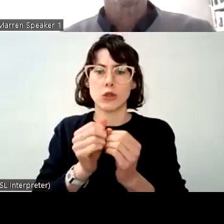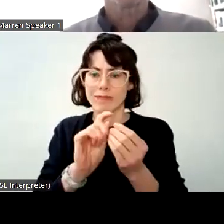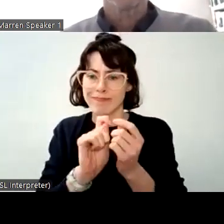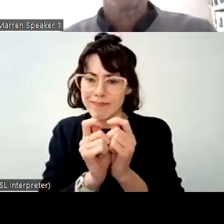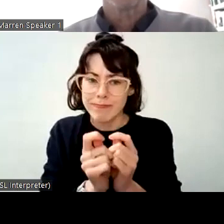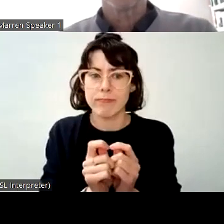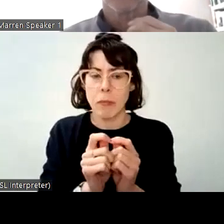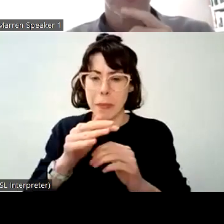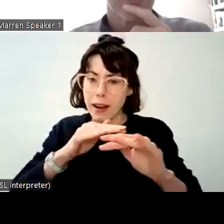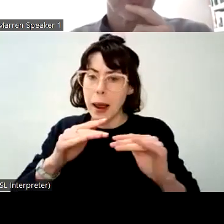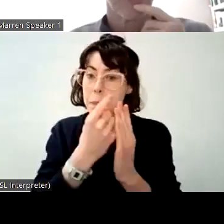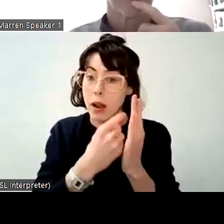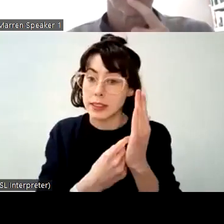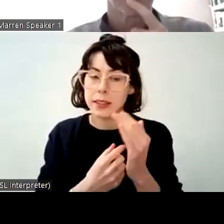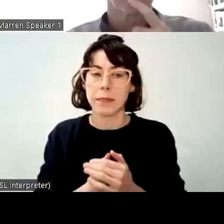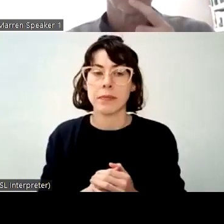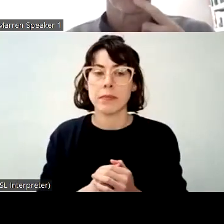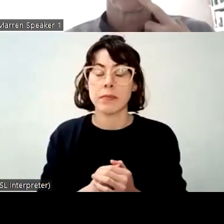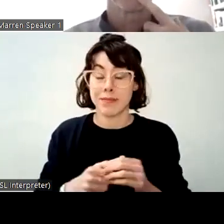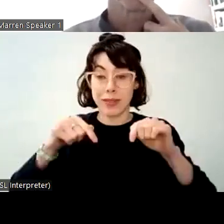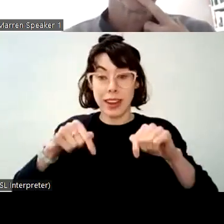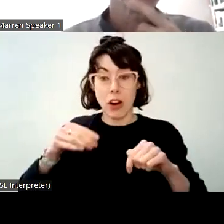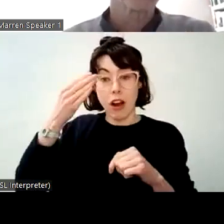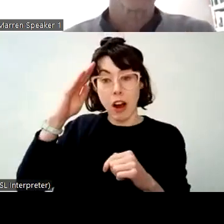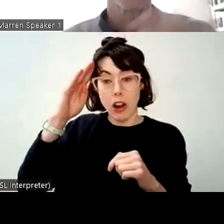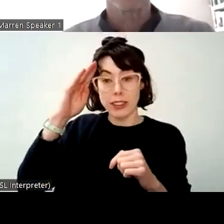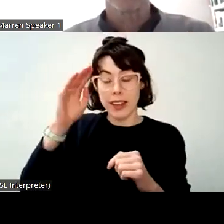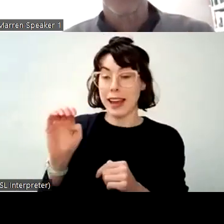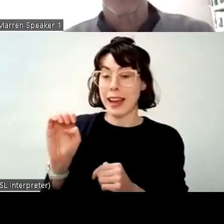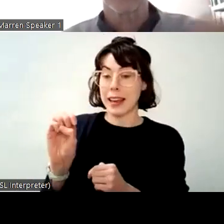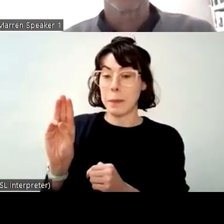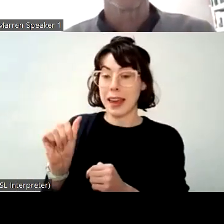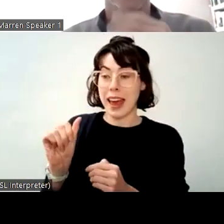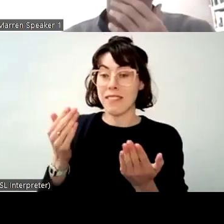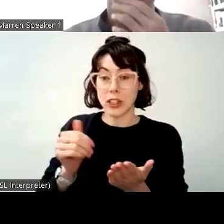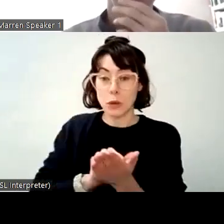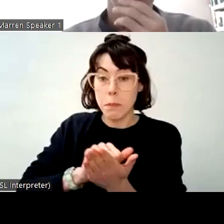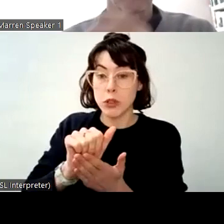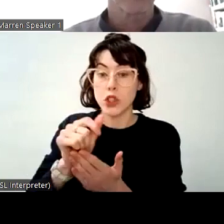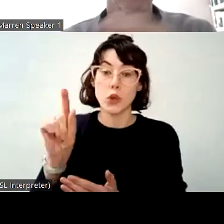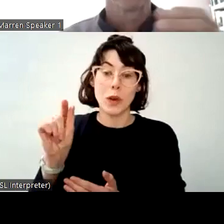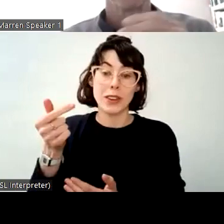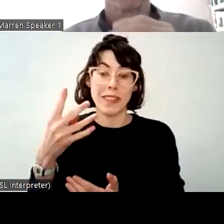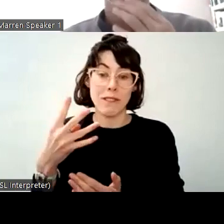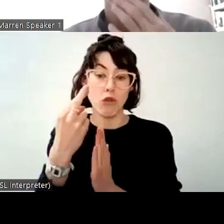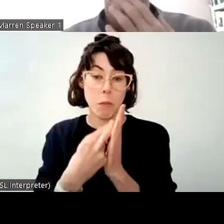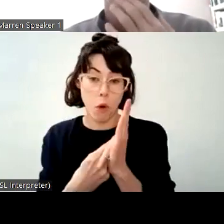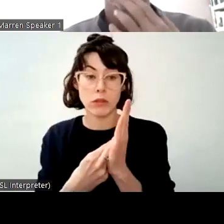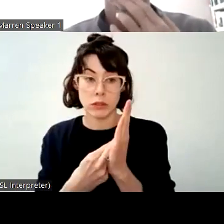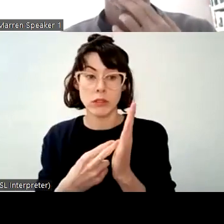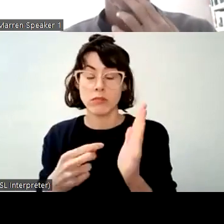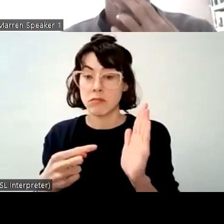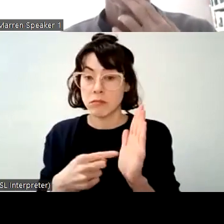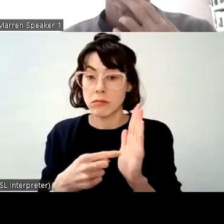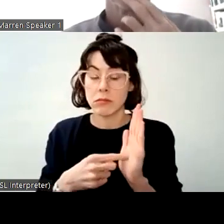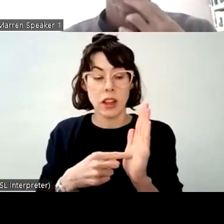Here in Ireland, the EPA has released a 2024 report, which again mirrors a lot of those findings there. It looks at the Irish public's